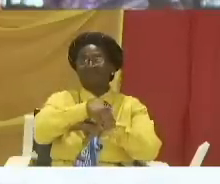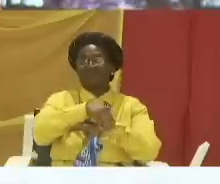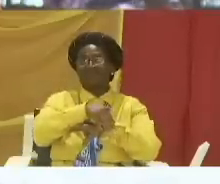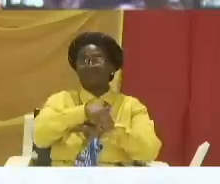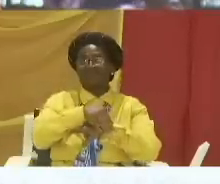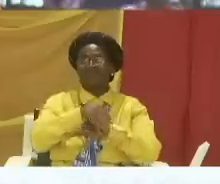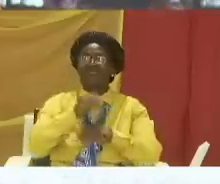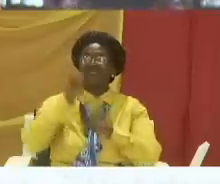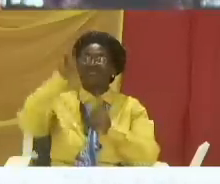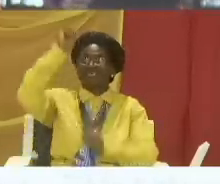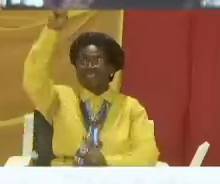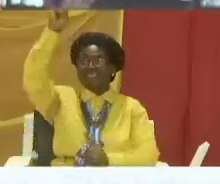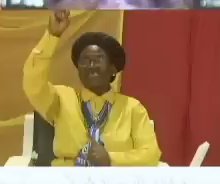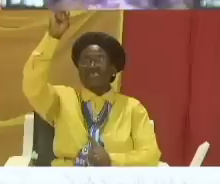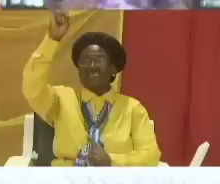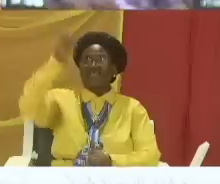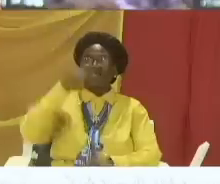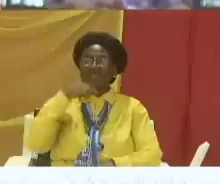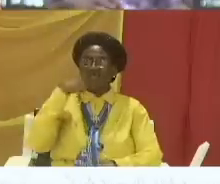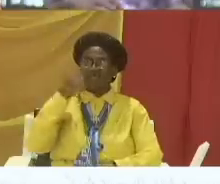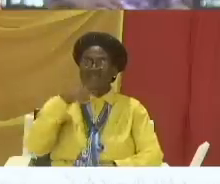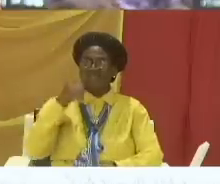He said,